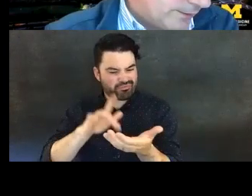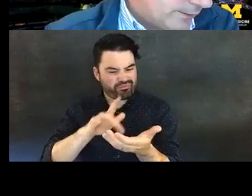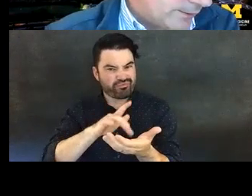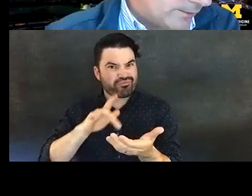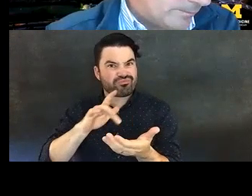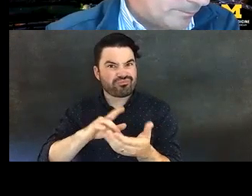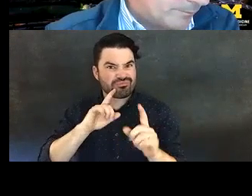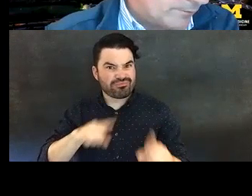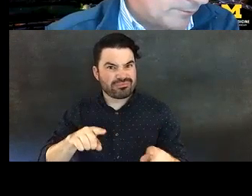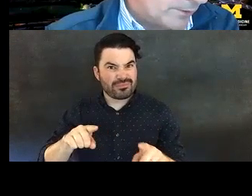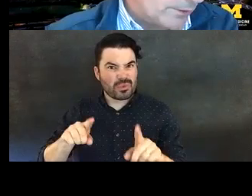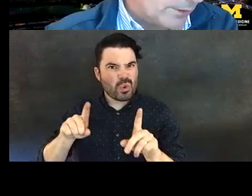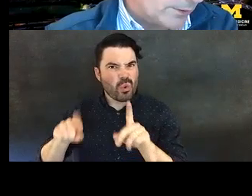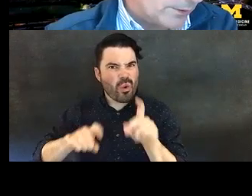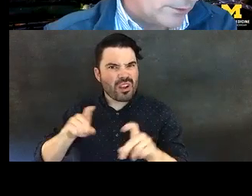that.